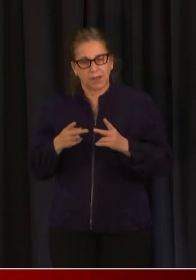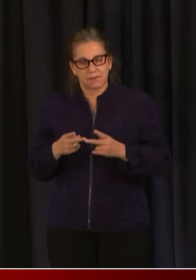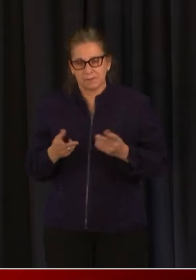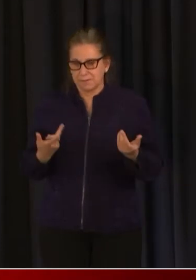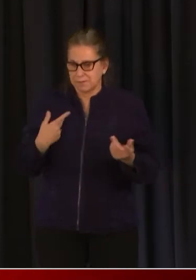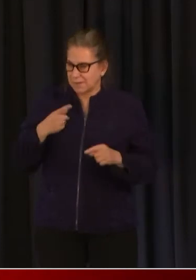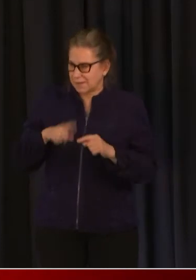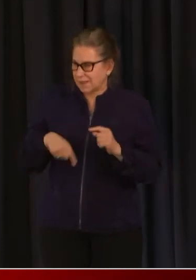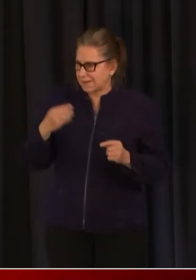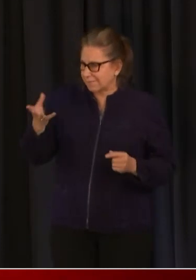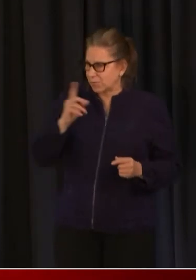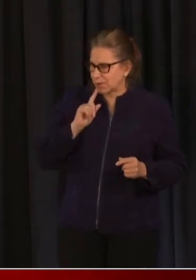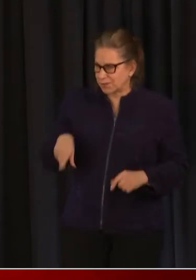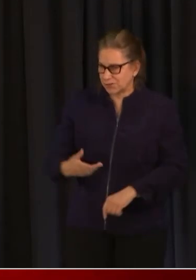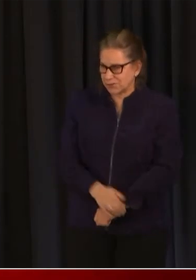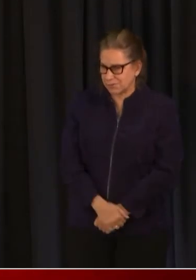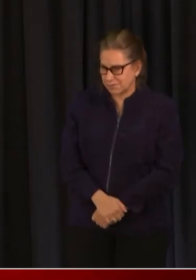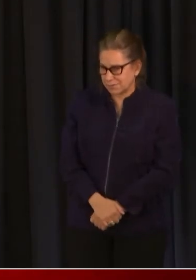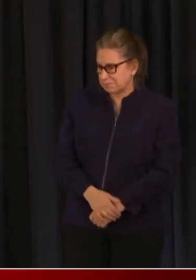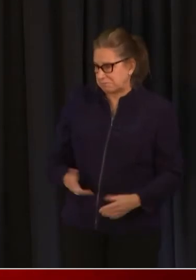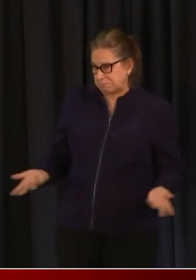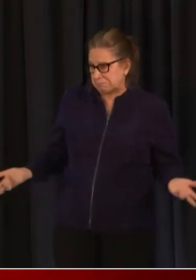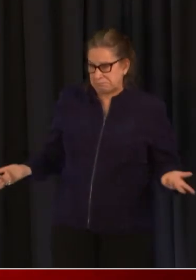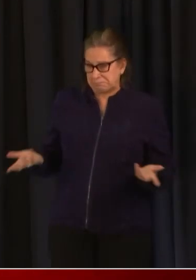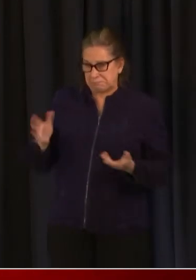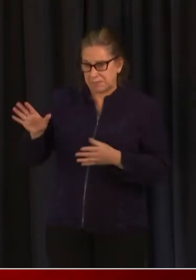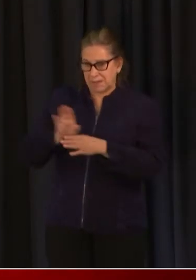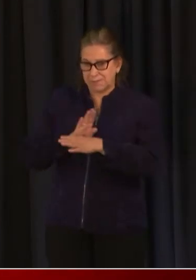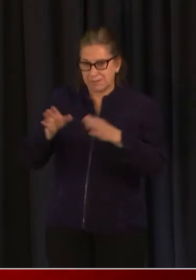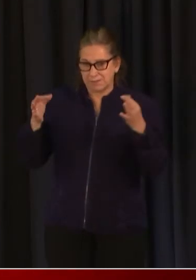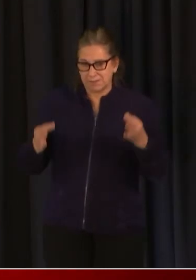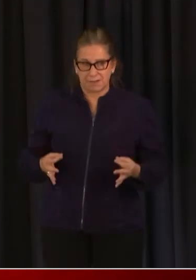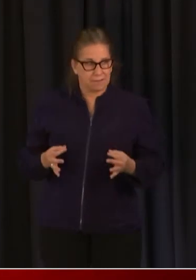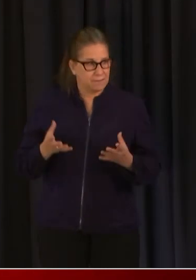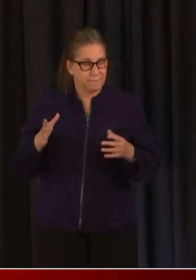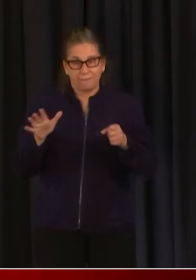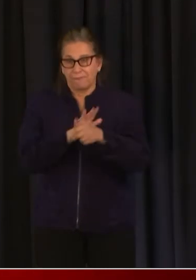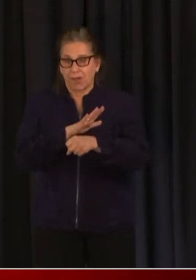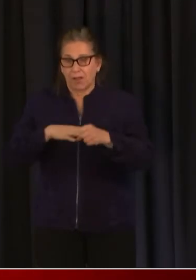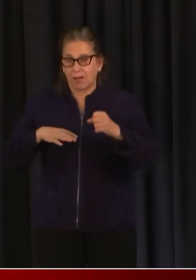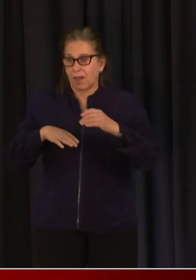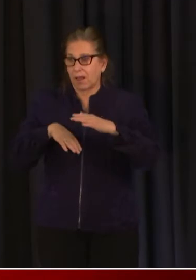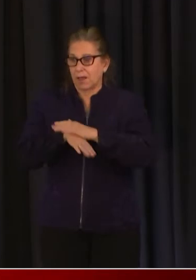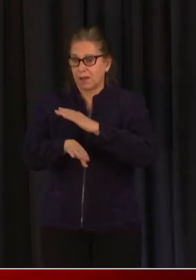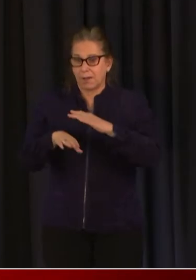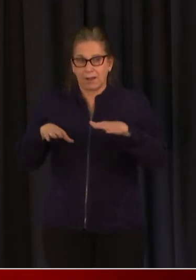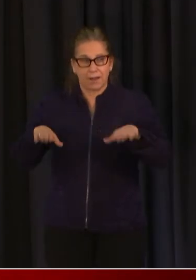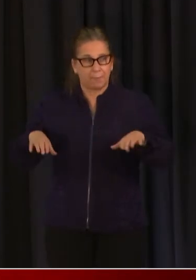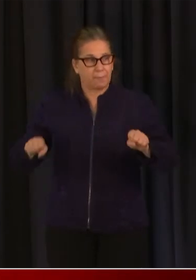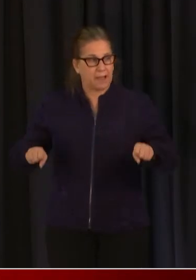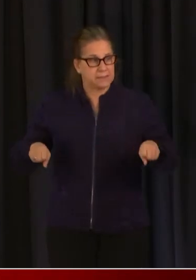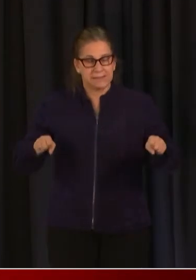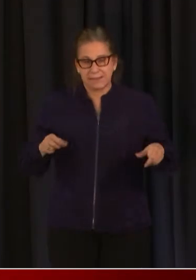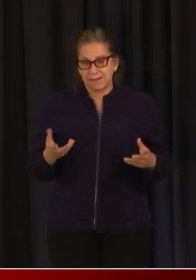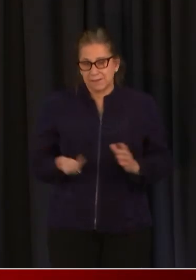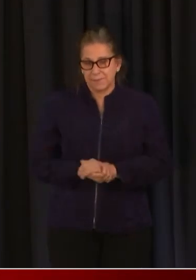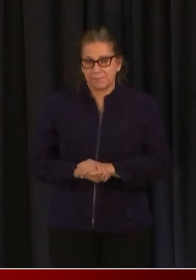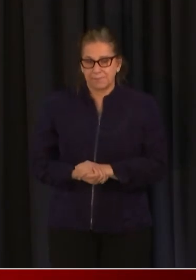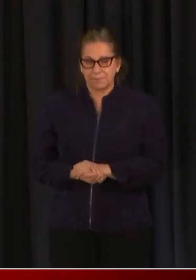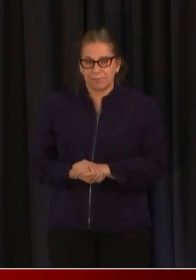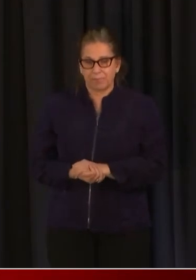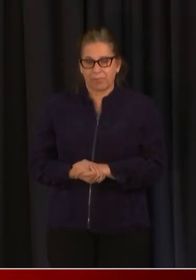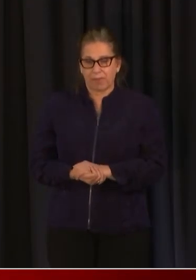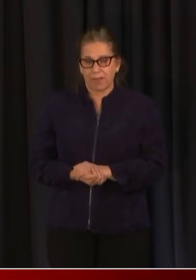can't. Full capacity? Or yeah. Okay, so when you say that, you mean full capacity at the